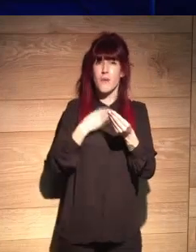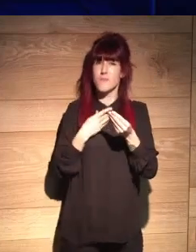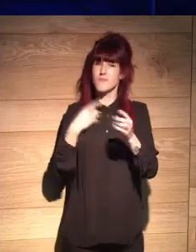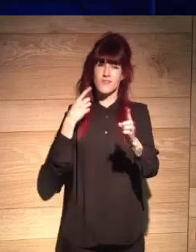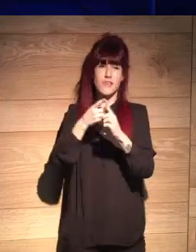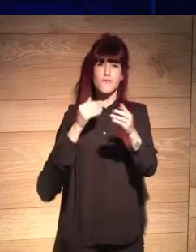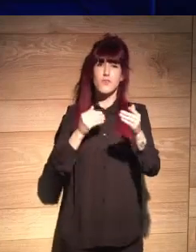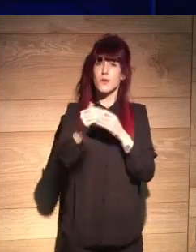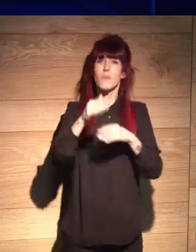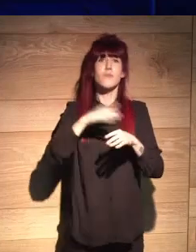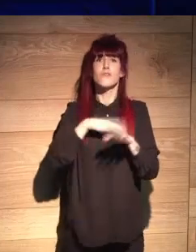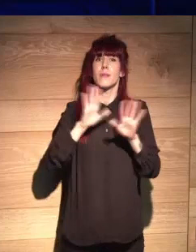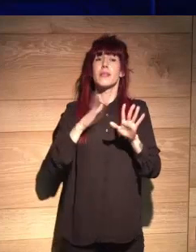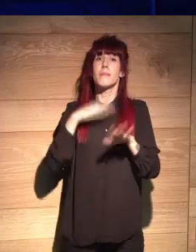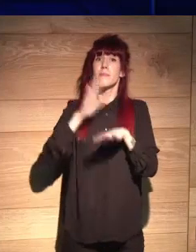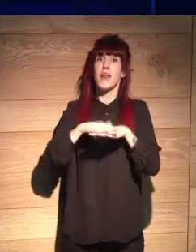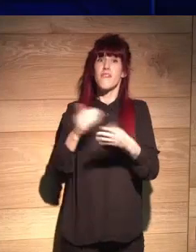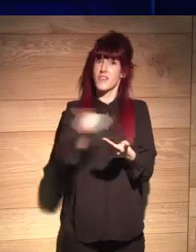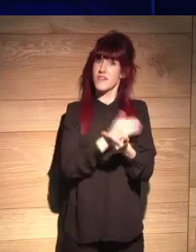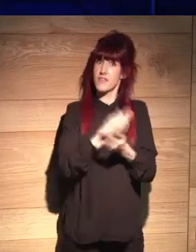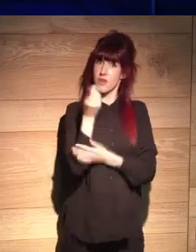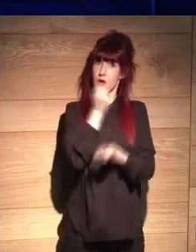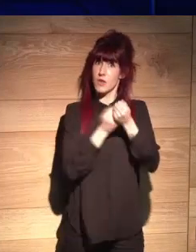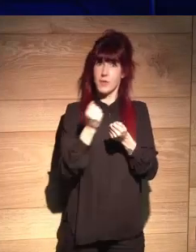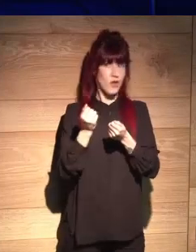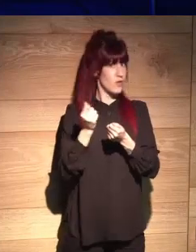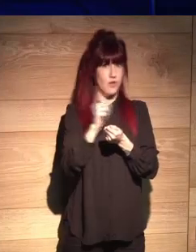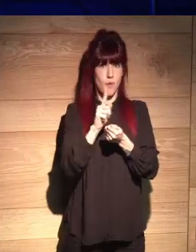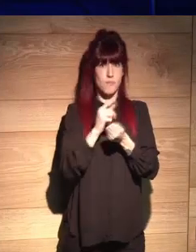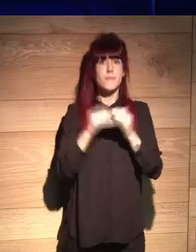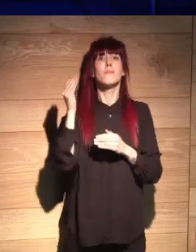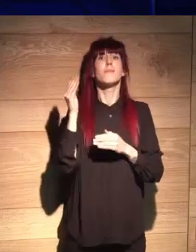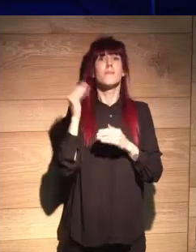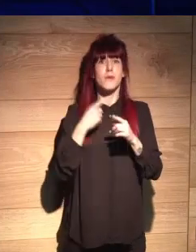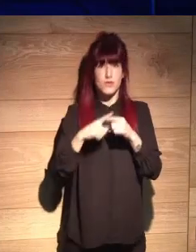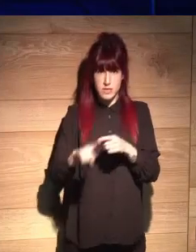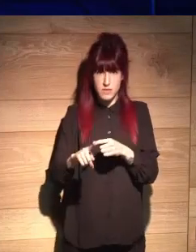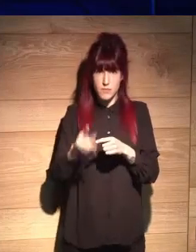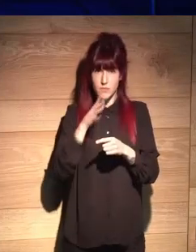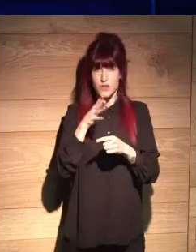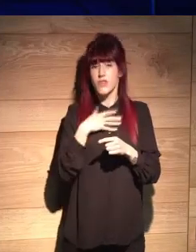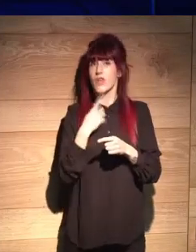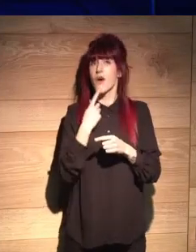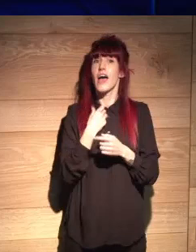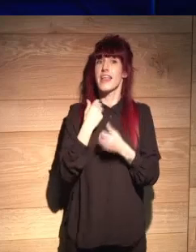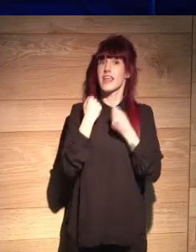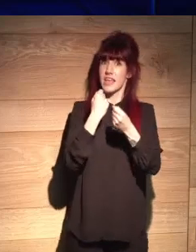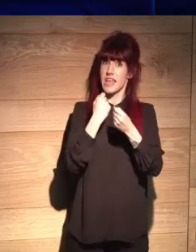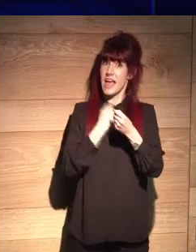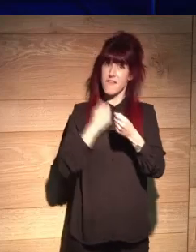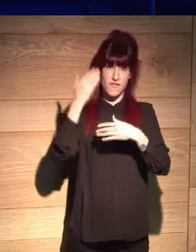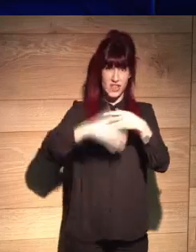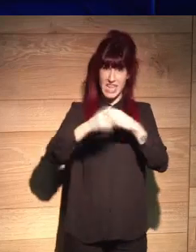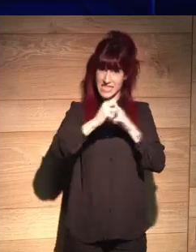I grow to be useful for something else, not just to make money for the company or for myself. So I work